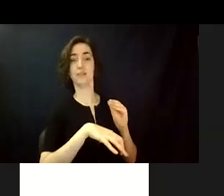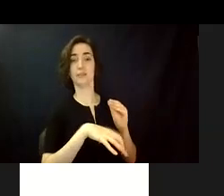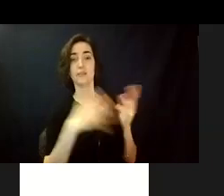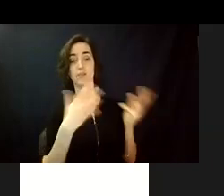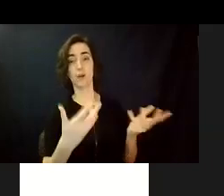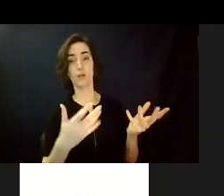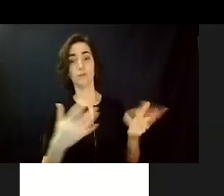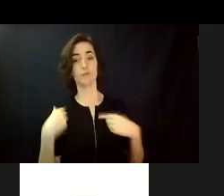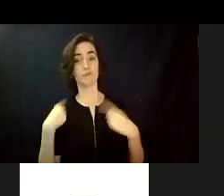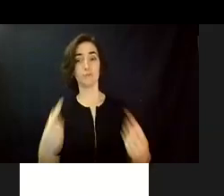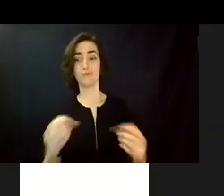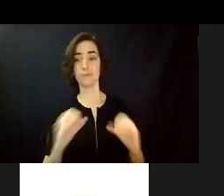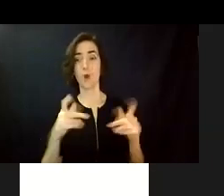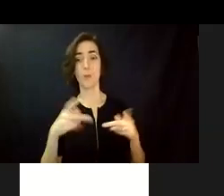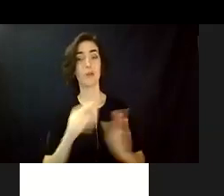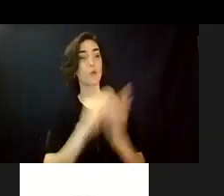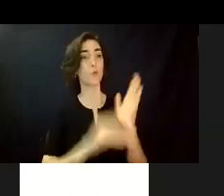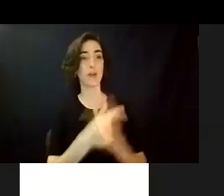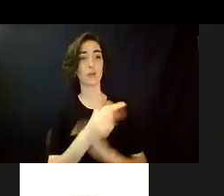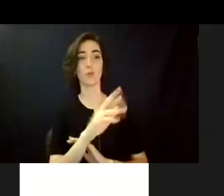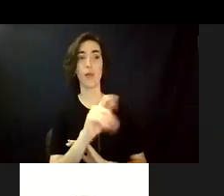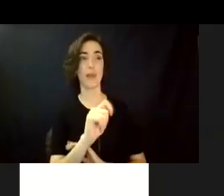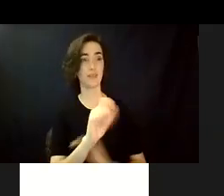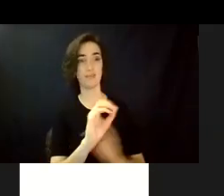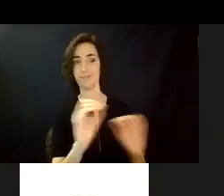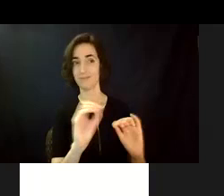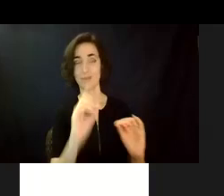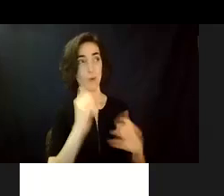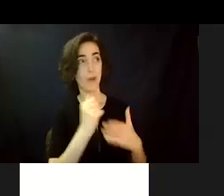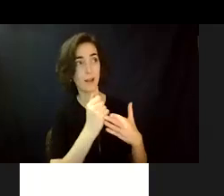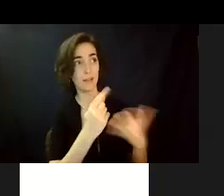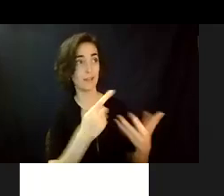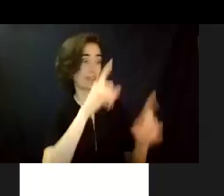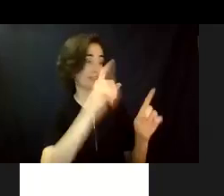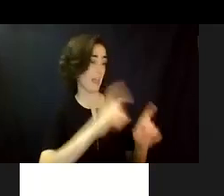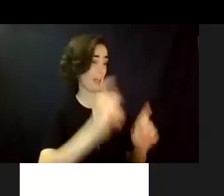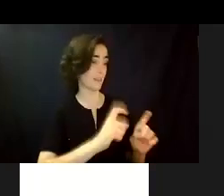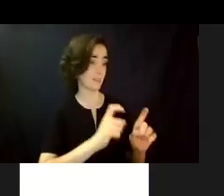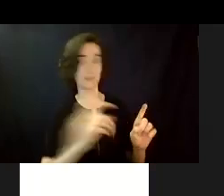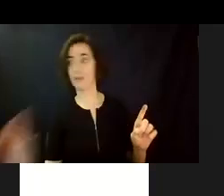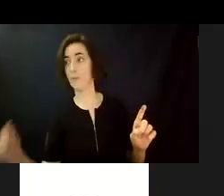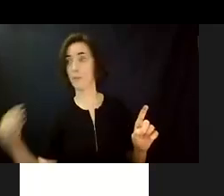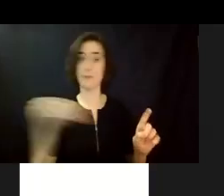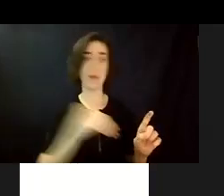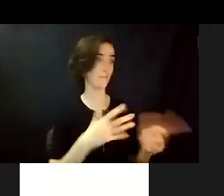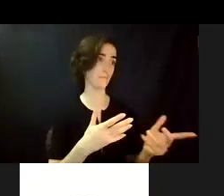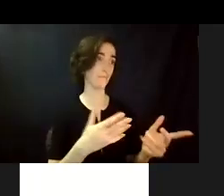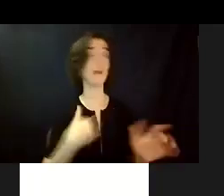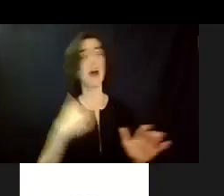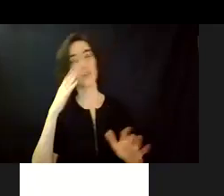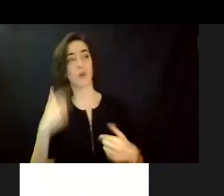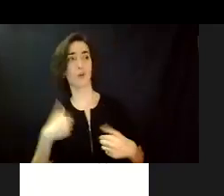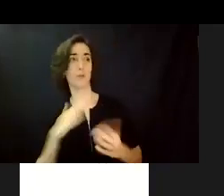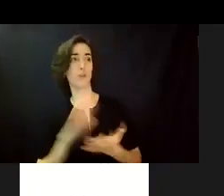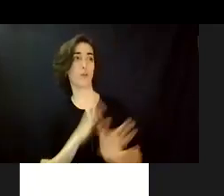the opportunity to write grants or anything like that to help supplement the cost of the testing. I know as a school psychologist, it can get quite